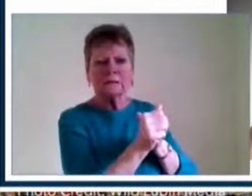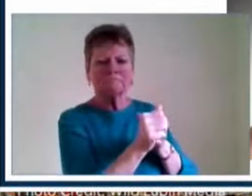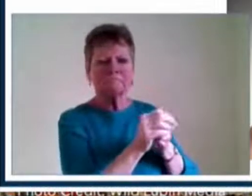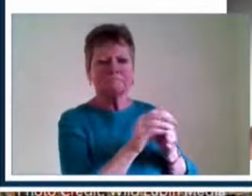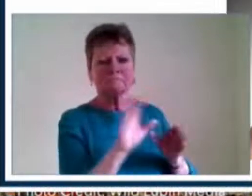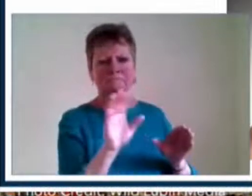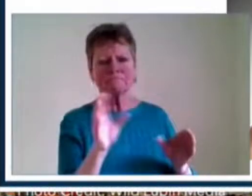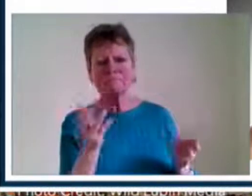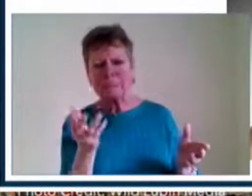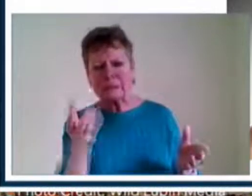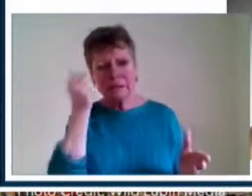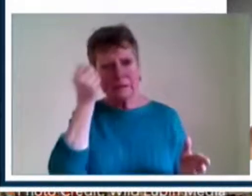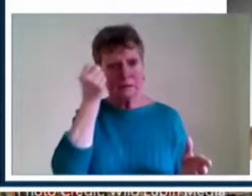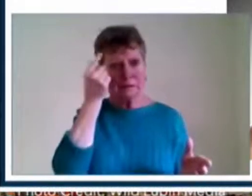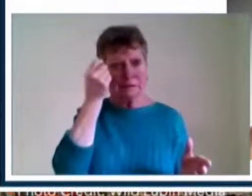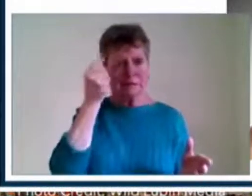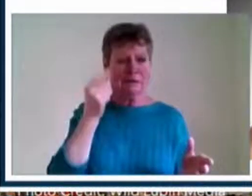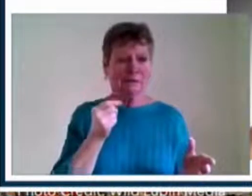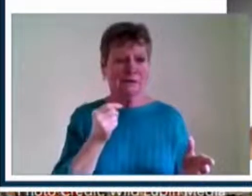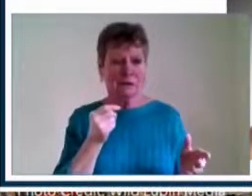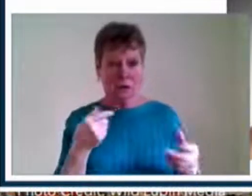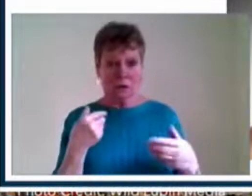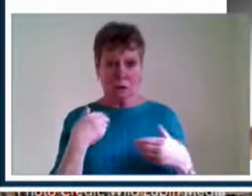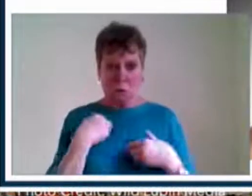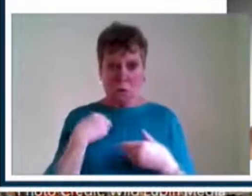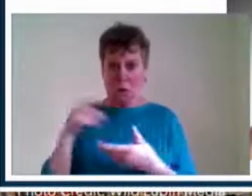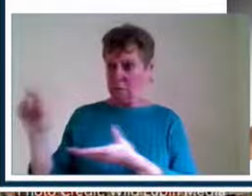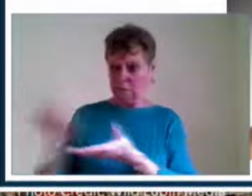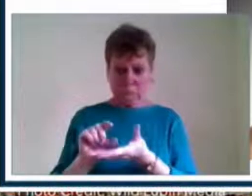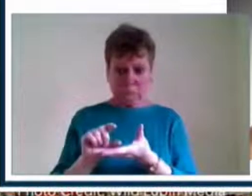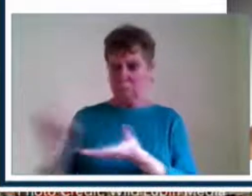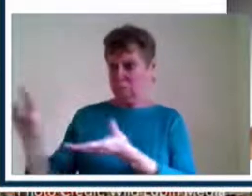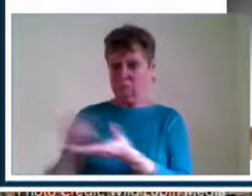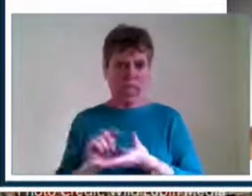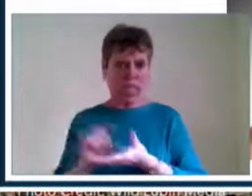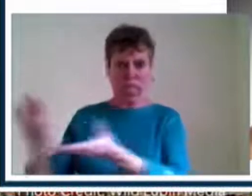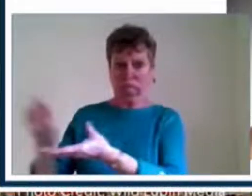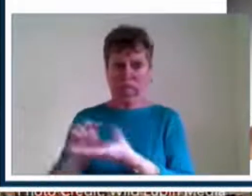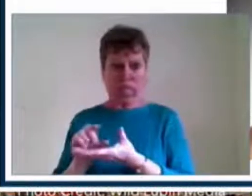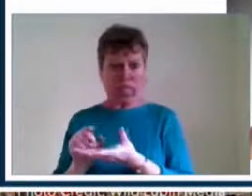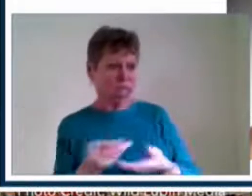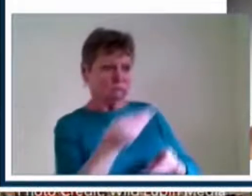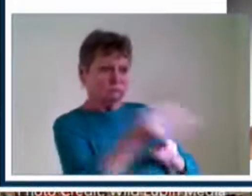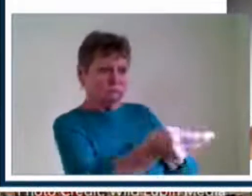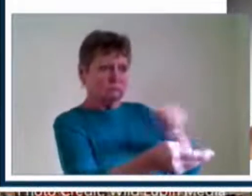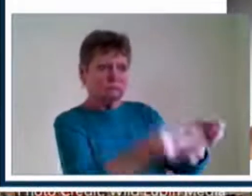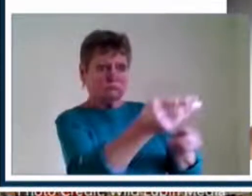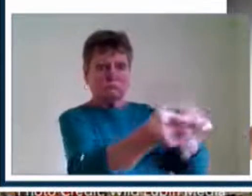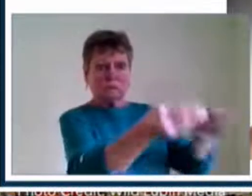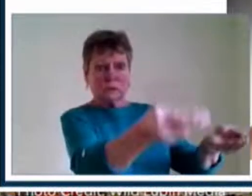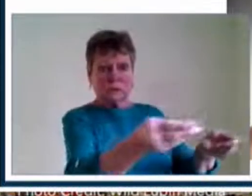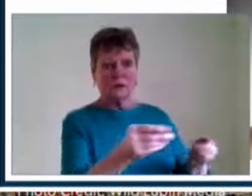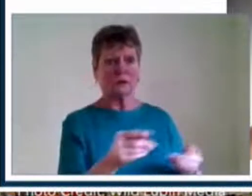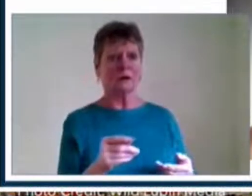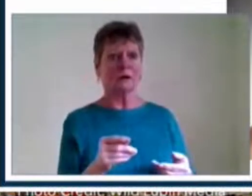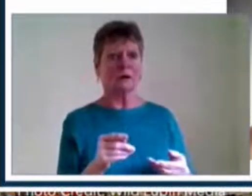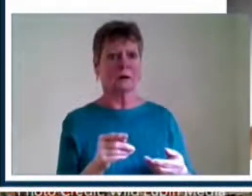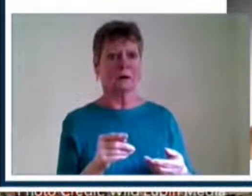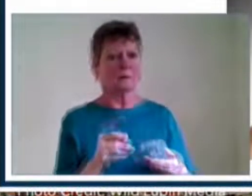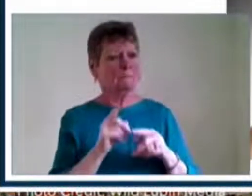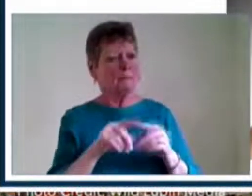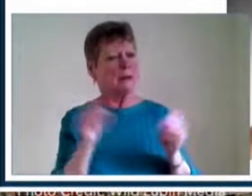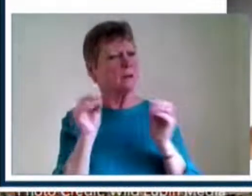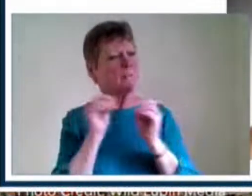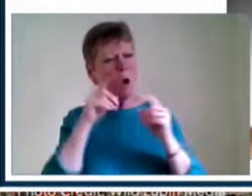not. We know that we have made vaccines very accessible. So there's it's more complicated than just increasing access